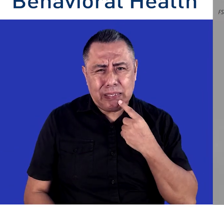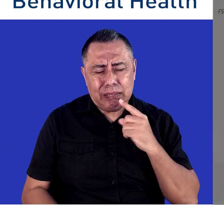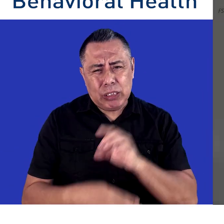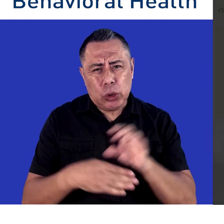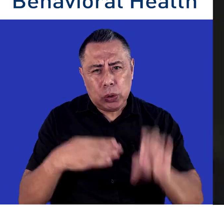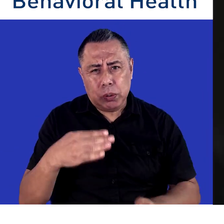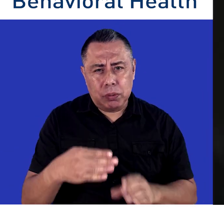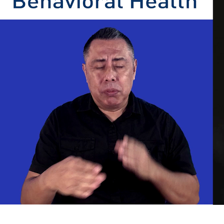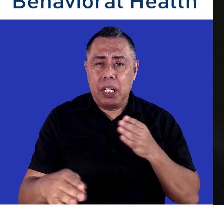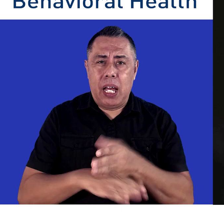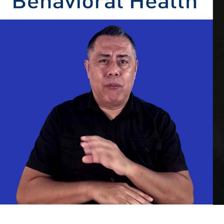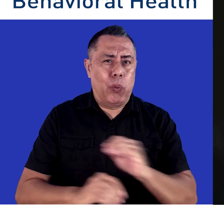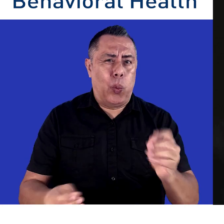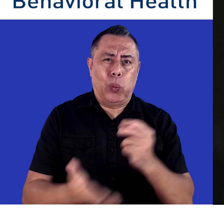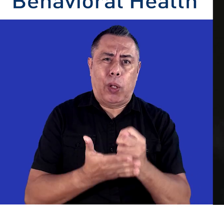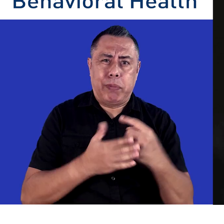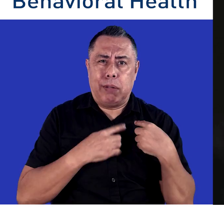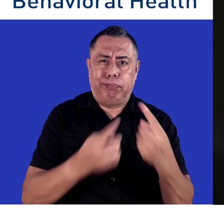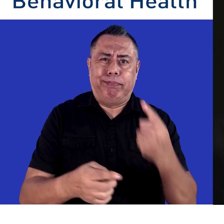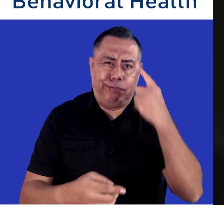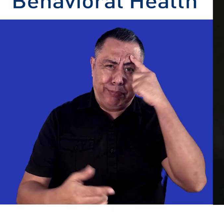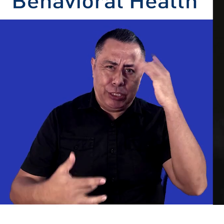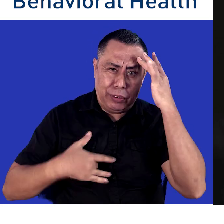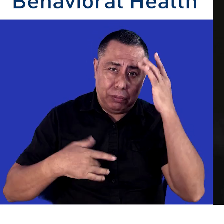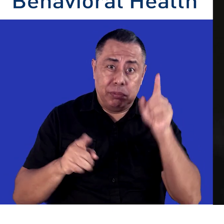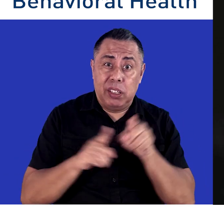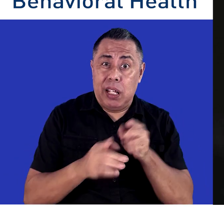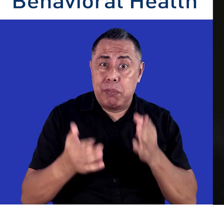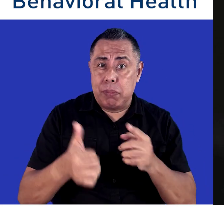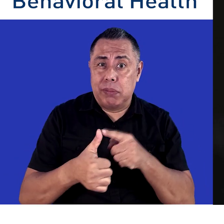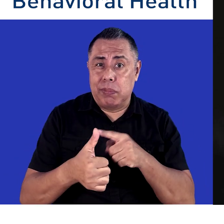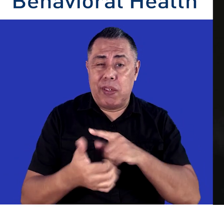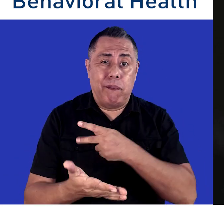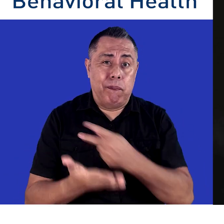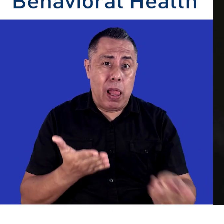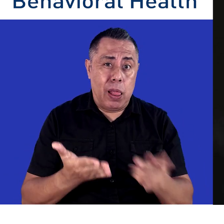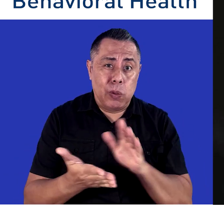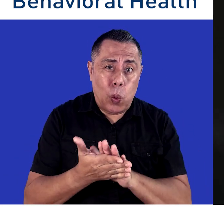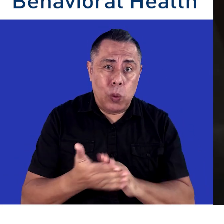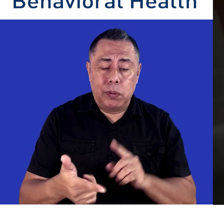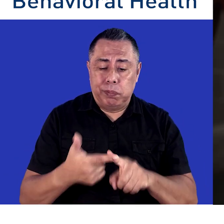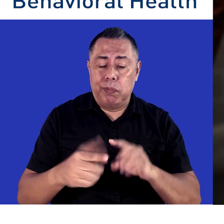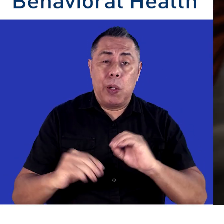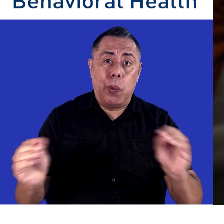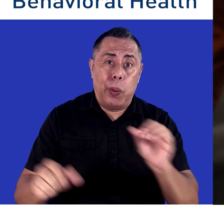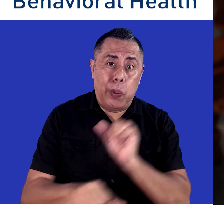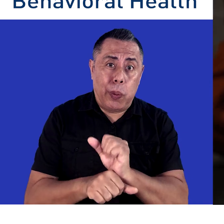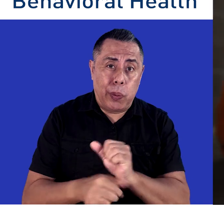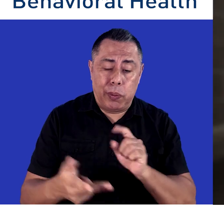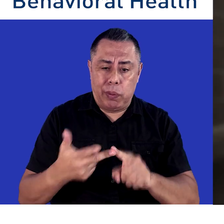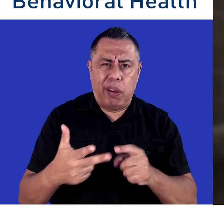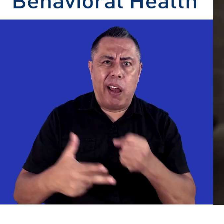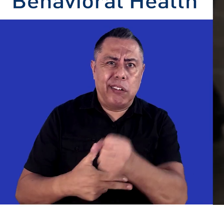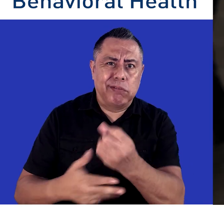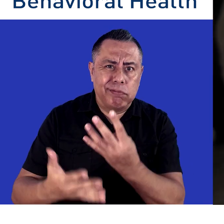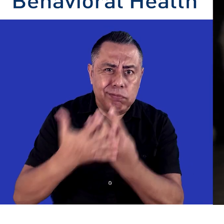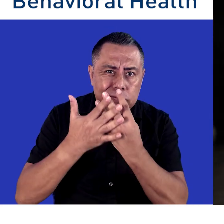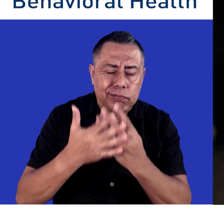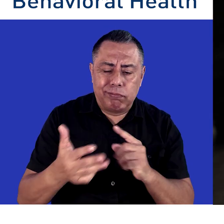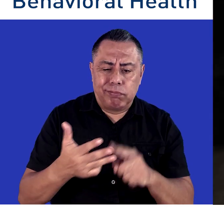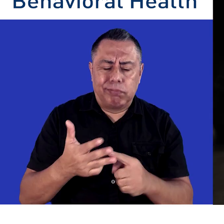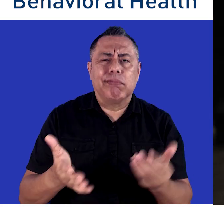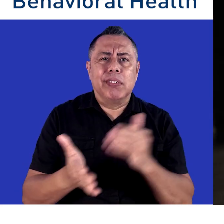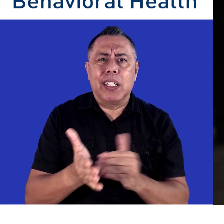consequences due to untreated mental illness, such as school failure, unemployment, incarceration,